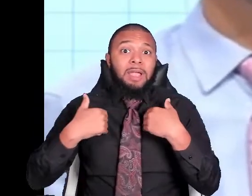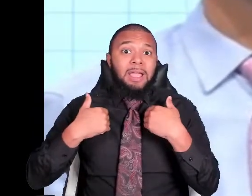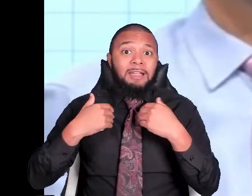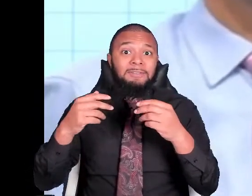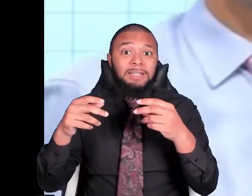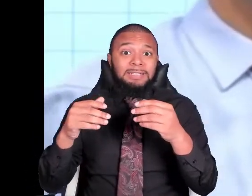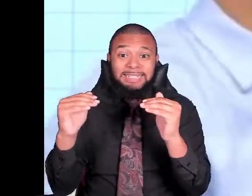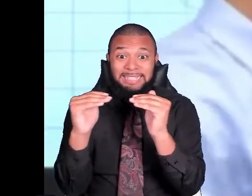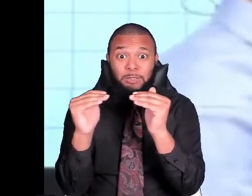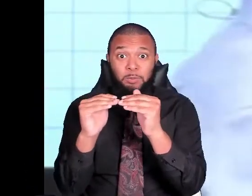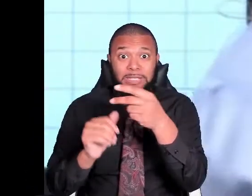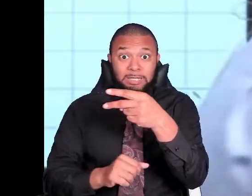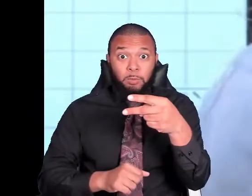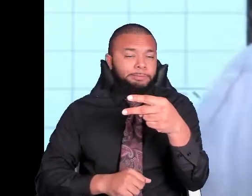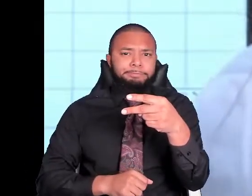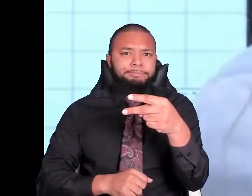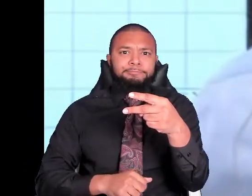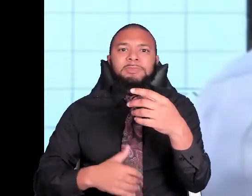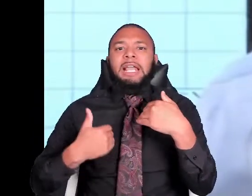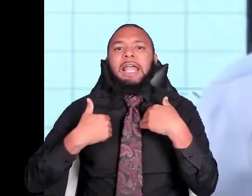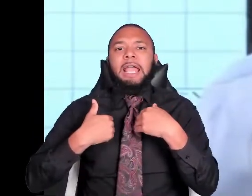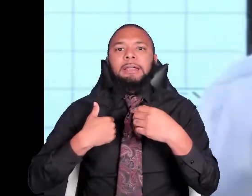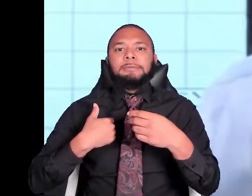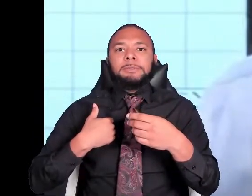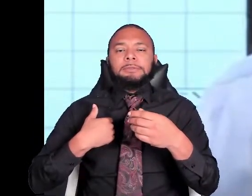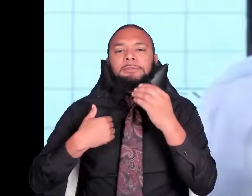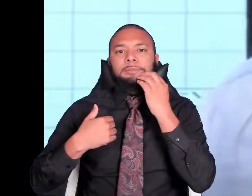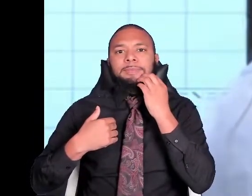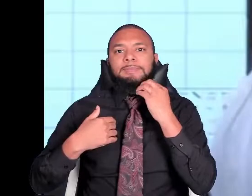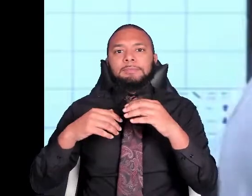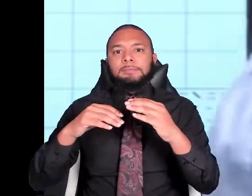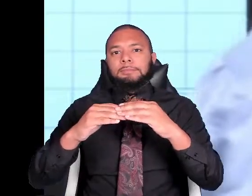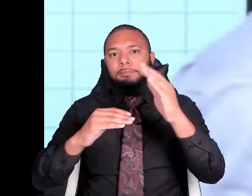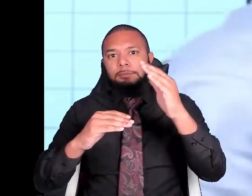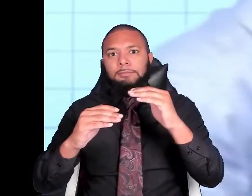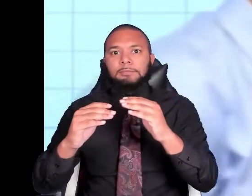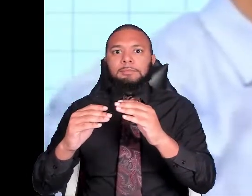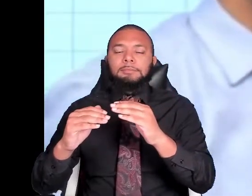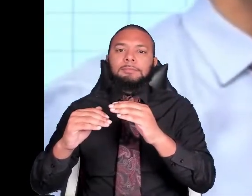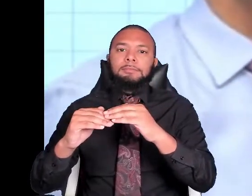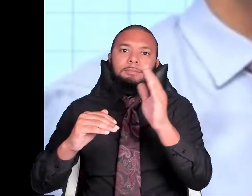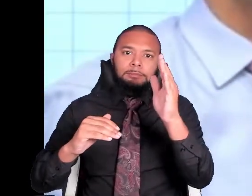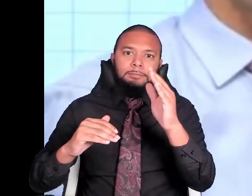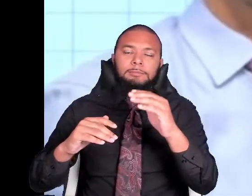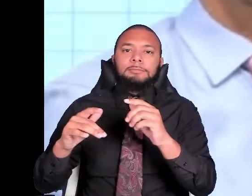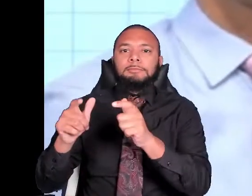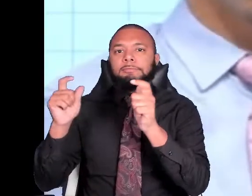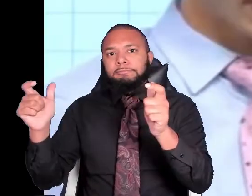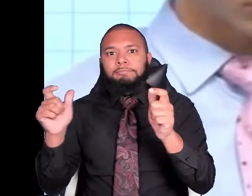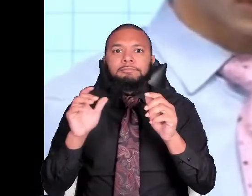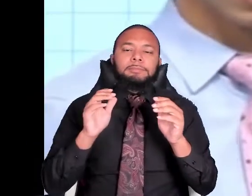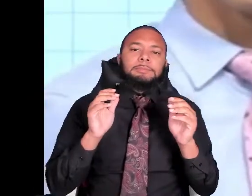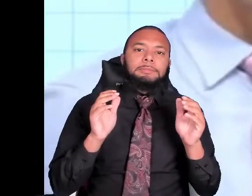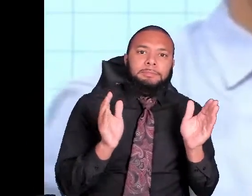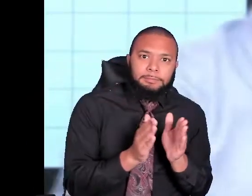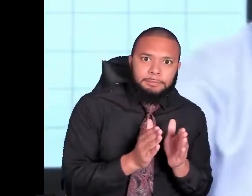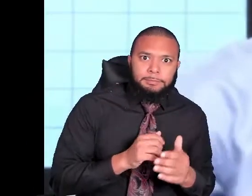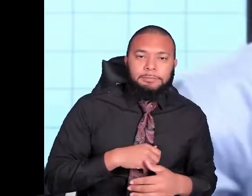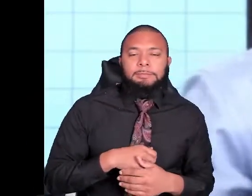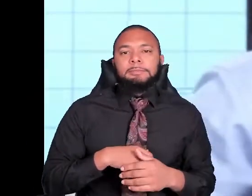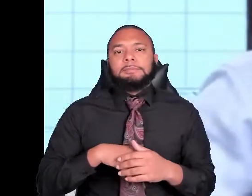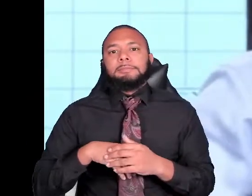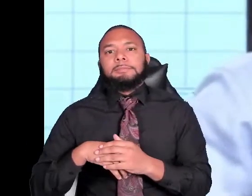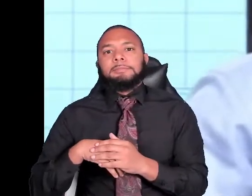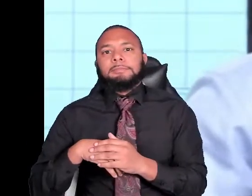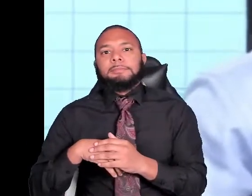inequality. For example, a less than or equals to sign, greater than or